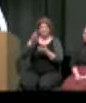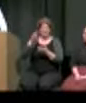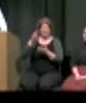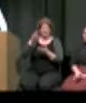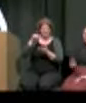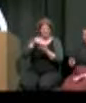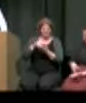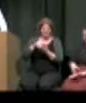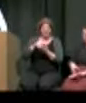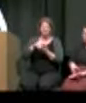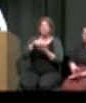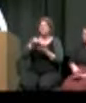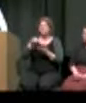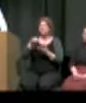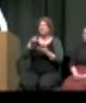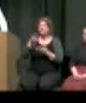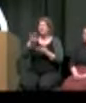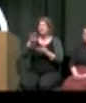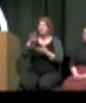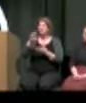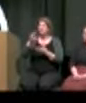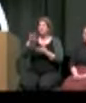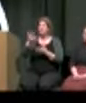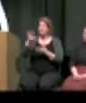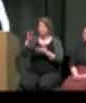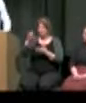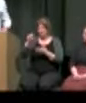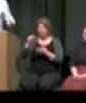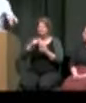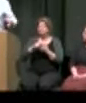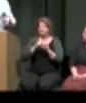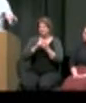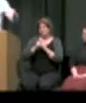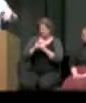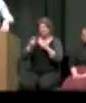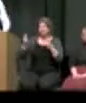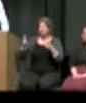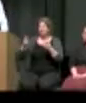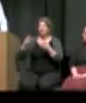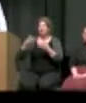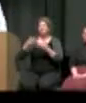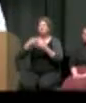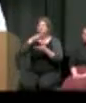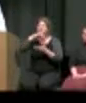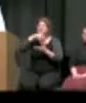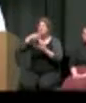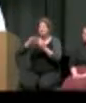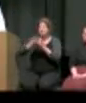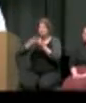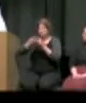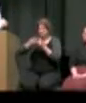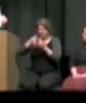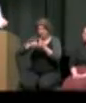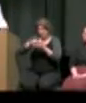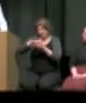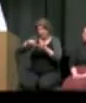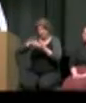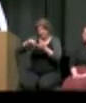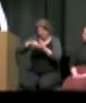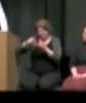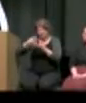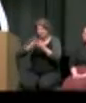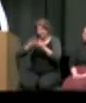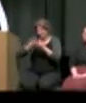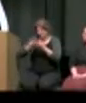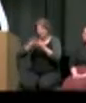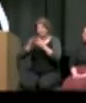last month and a half. We did change to a larger debris screen to try and filter through some of that shredded debris that I